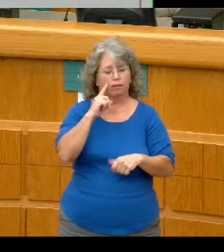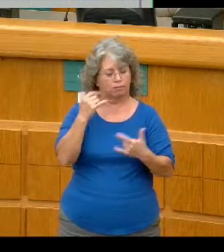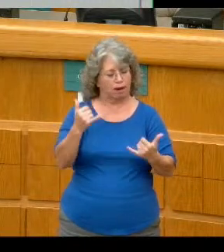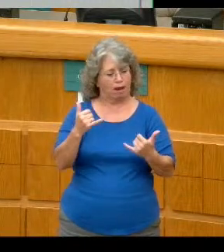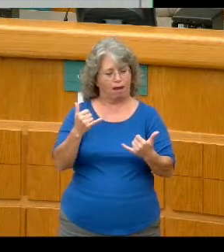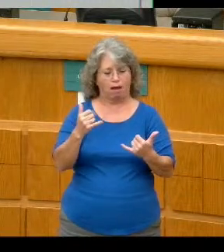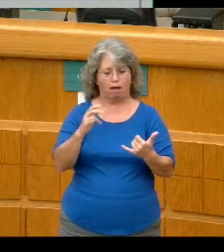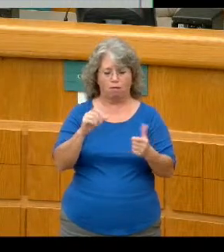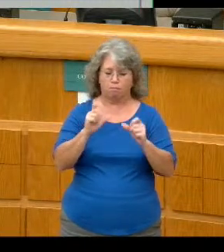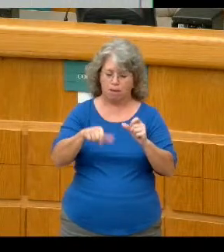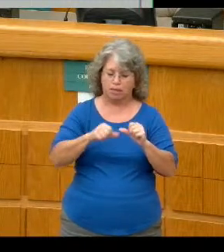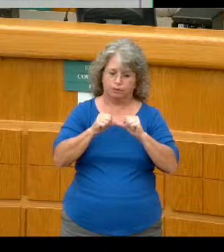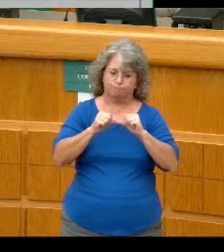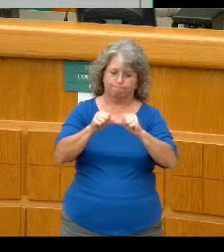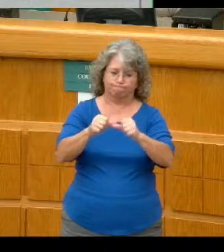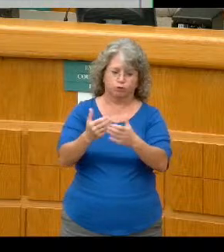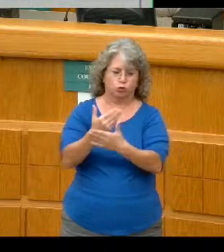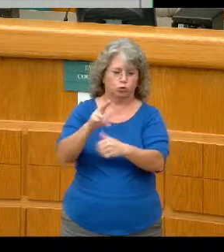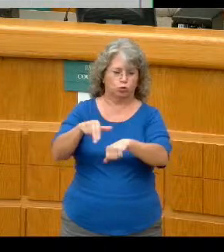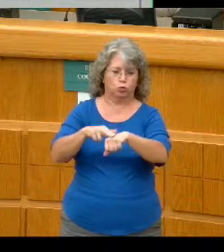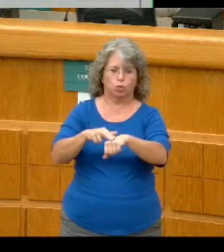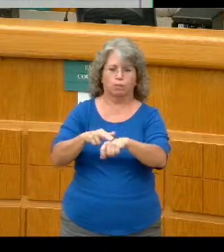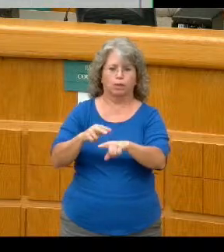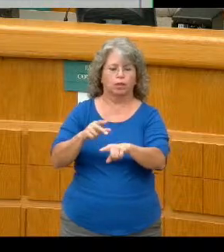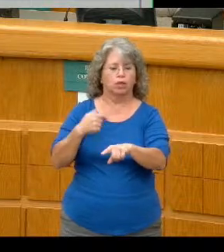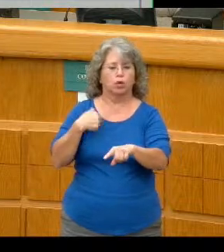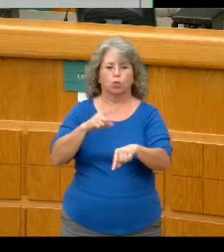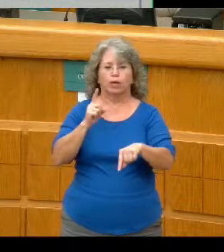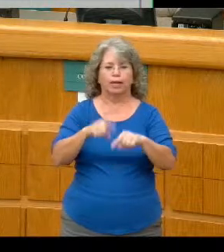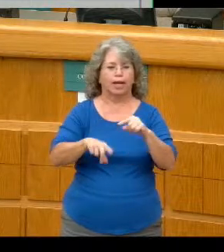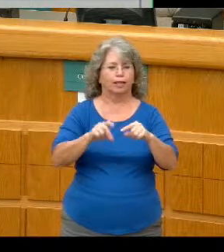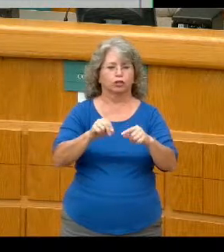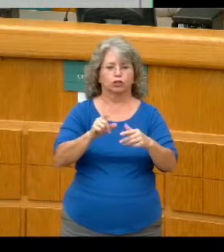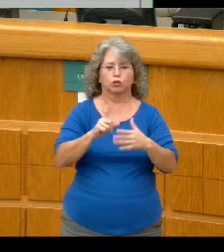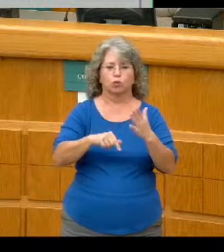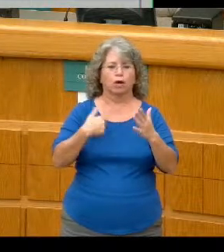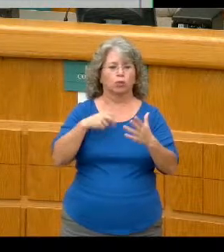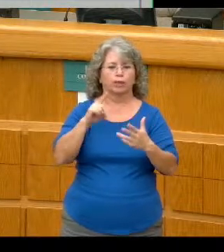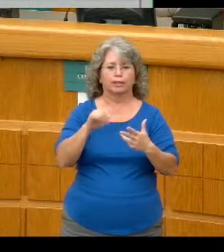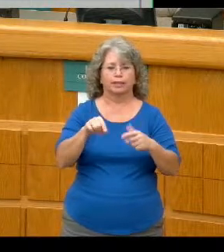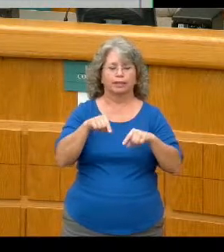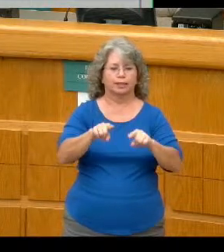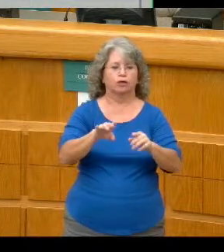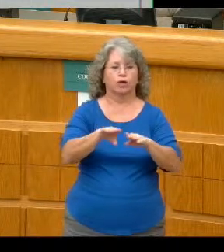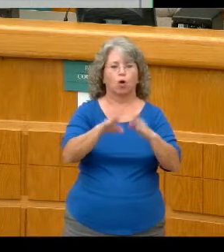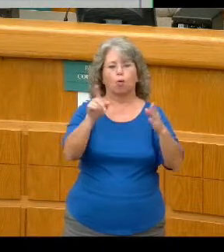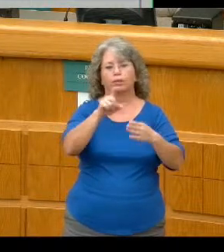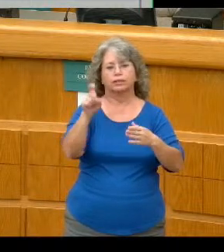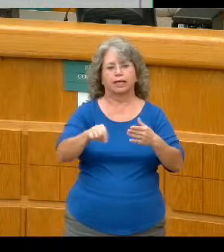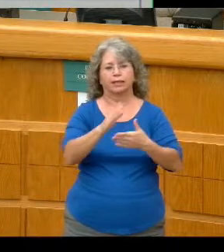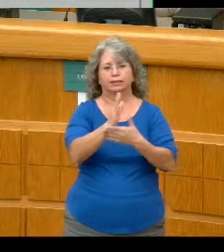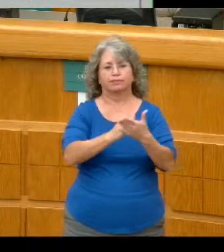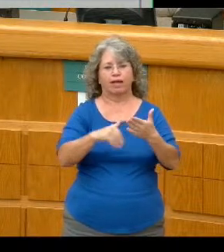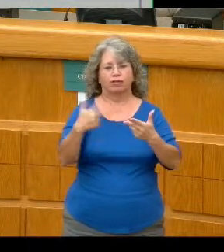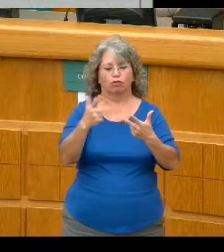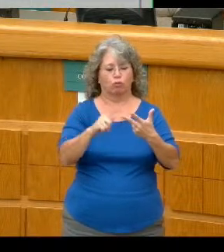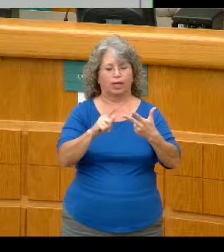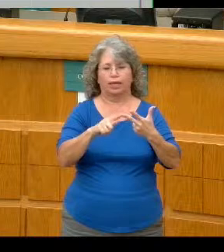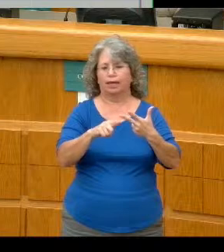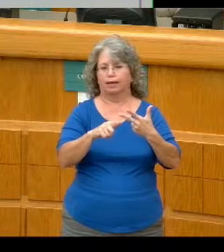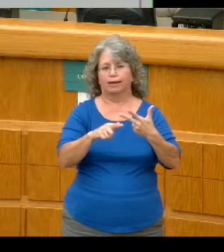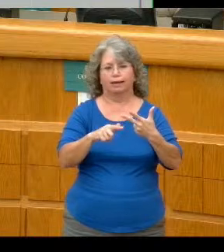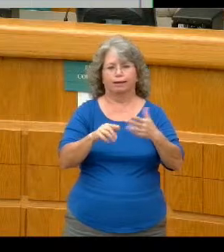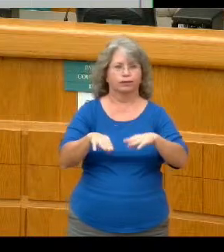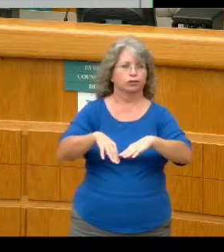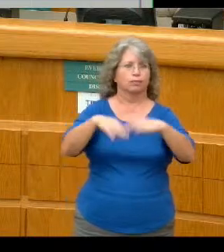normal, and the new normal is that we can't do what we were doing in Open Texas Phase 3 that led to the whole summer kind